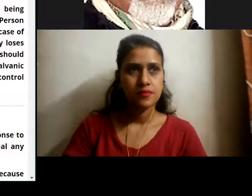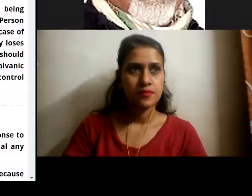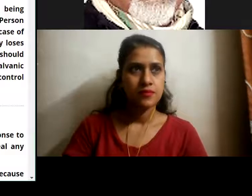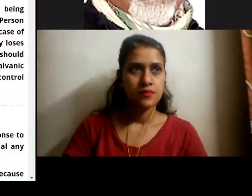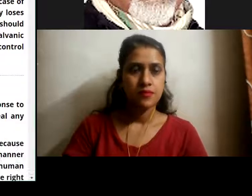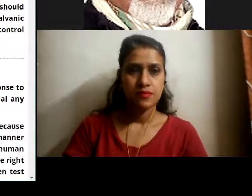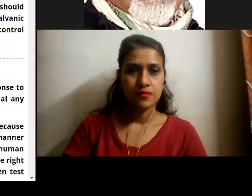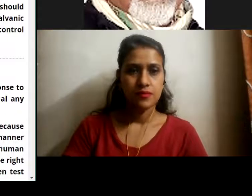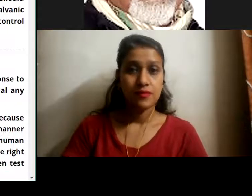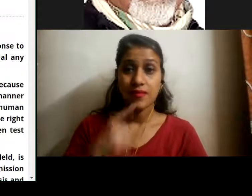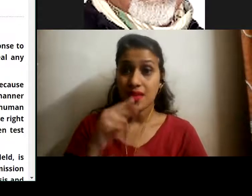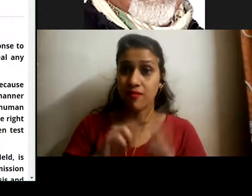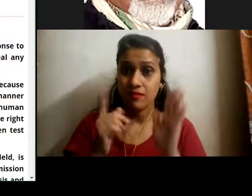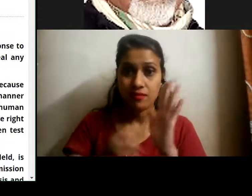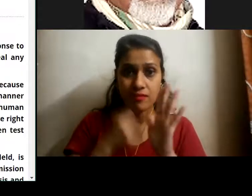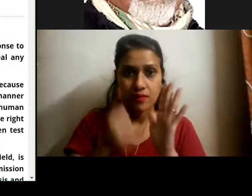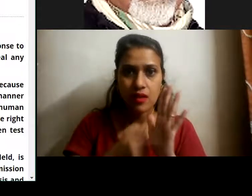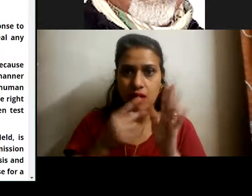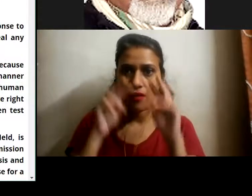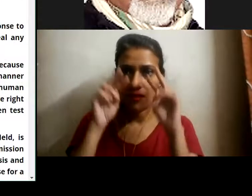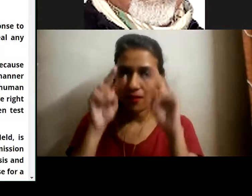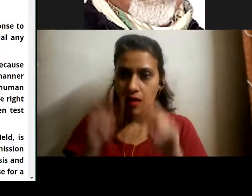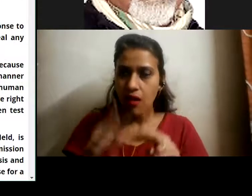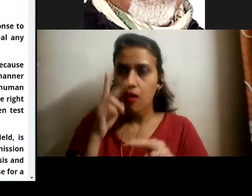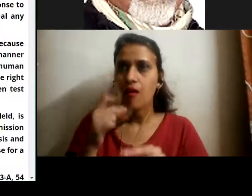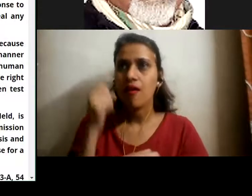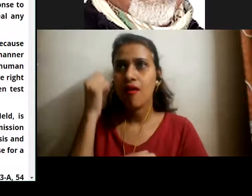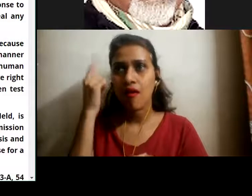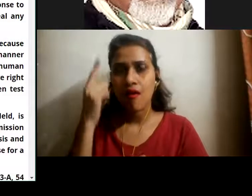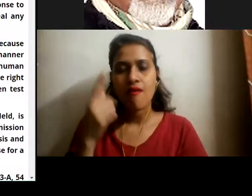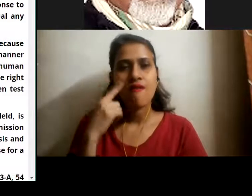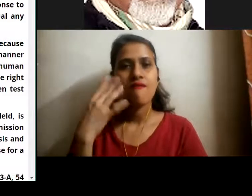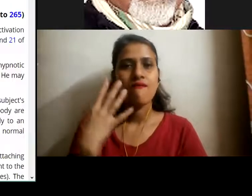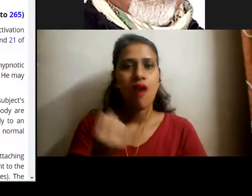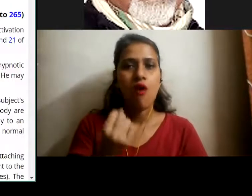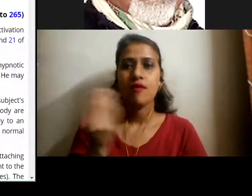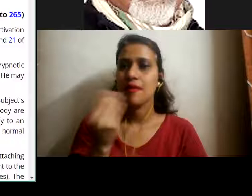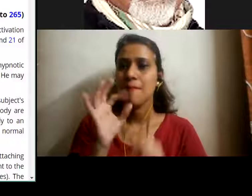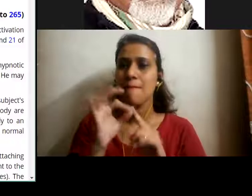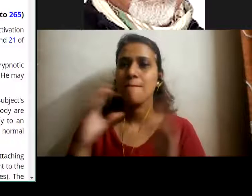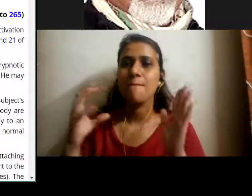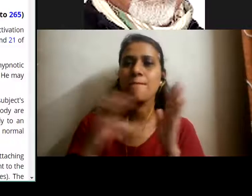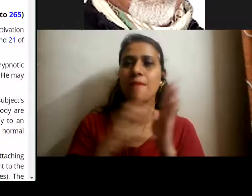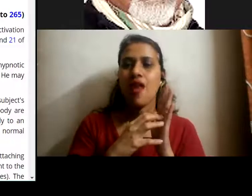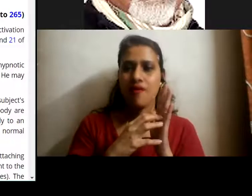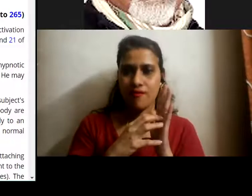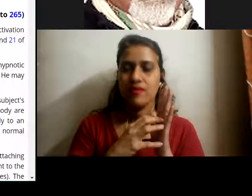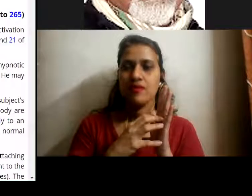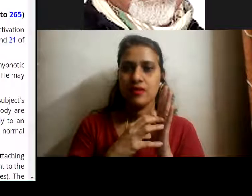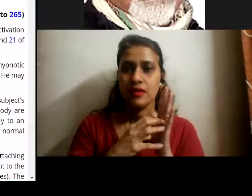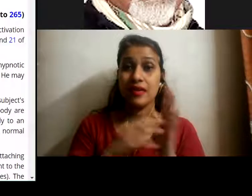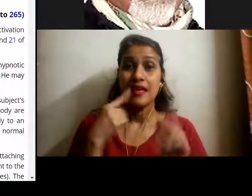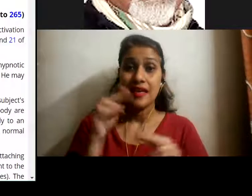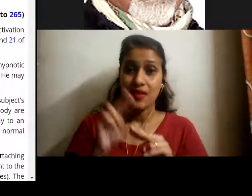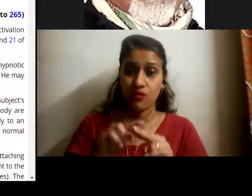down, navigate, you will find the important paragraphs as well. So what if you click on